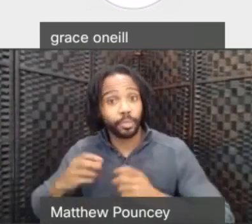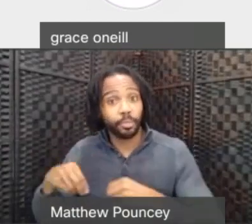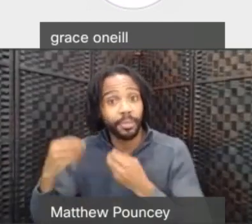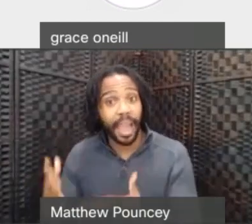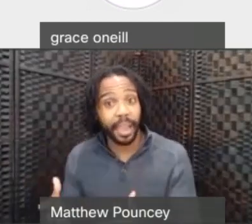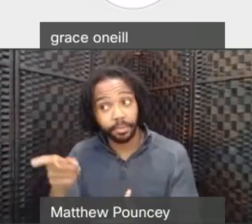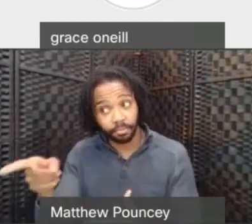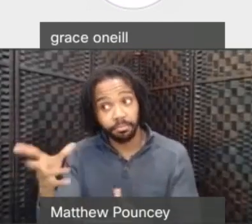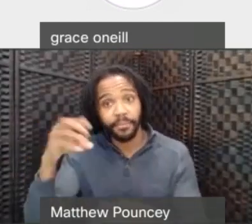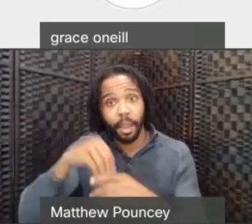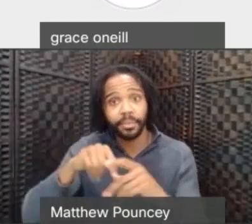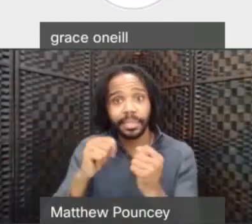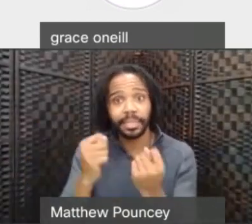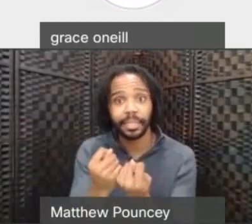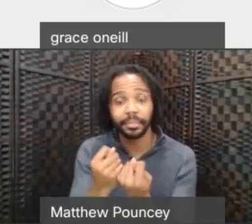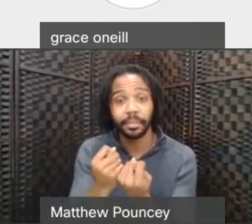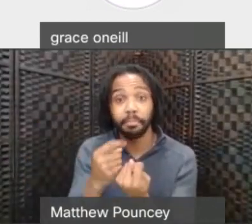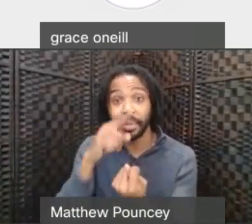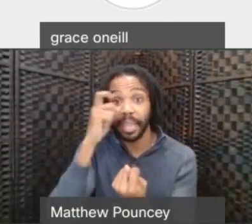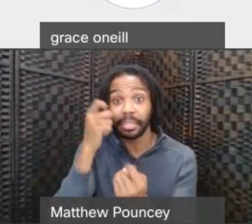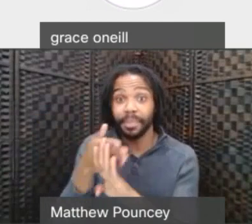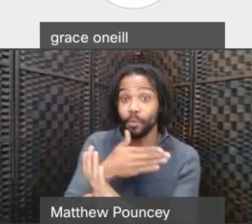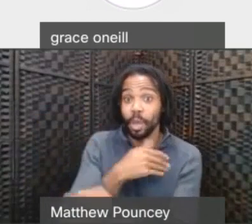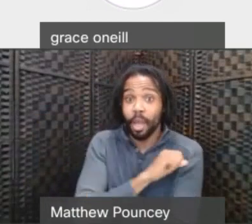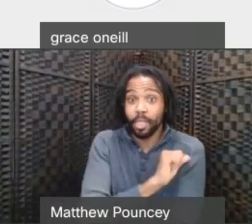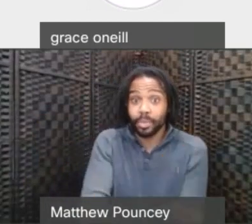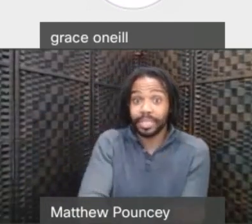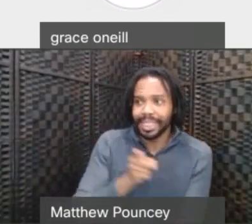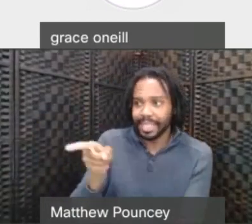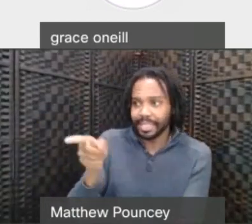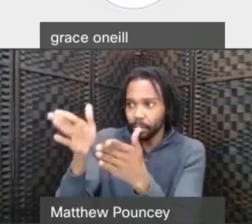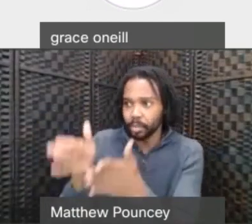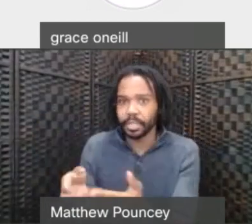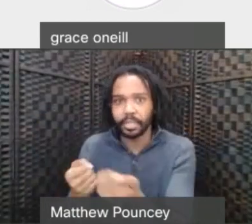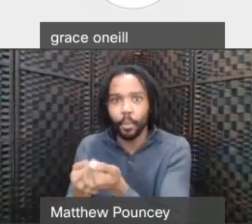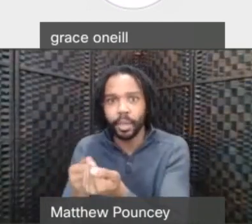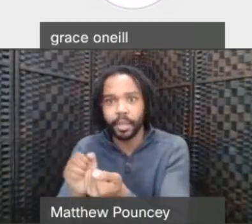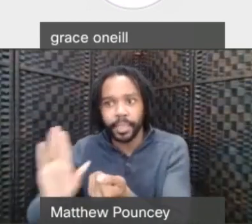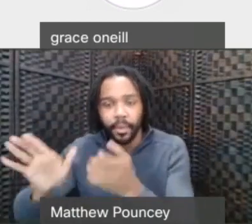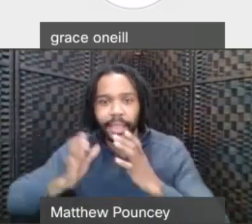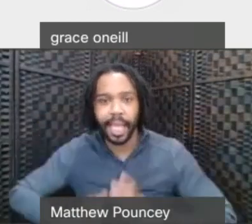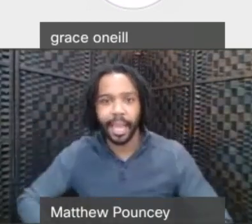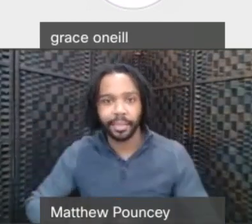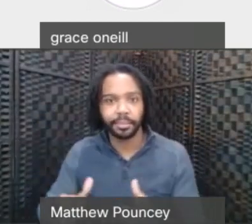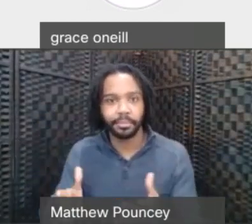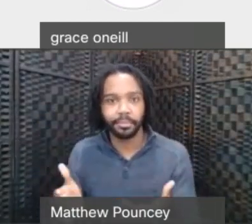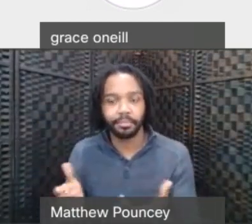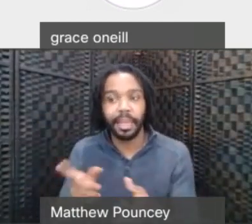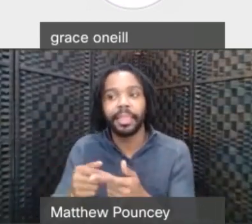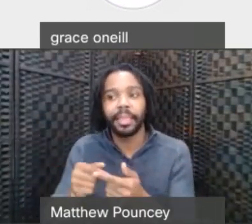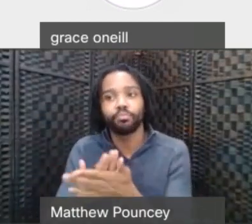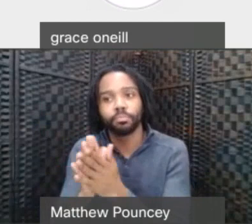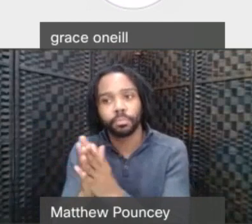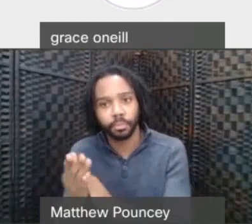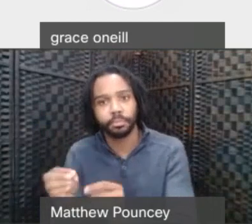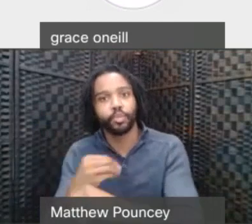be, prior to the authorization, supporting a person to receive the service remotely, i.e., possibly helping